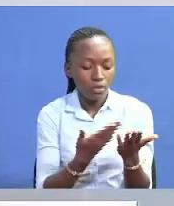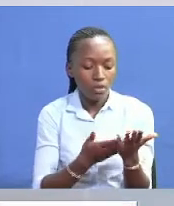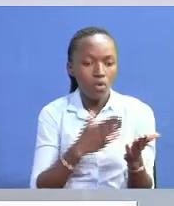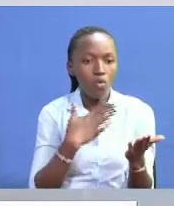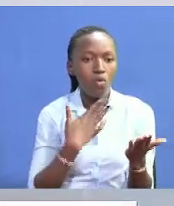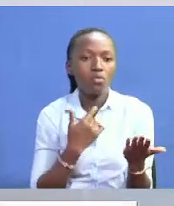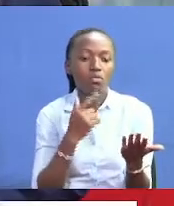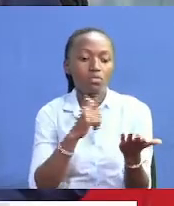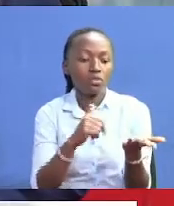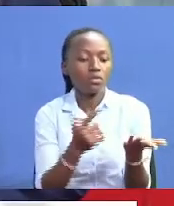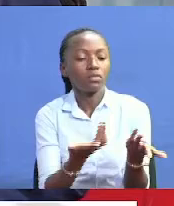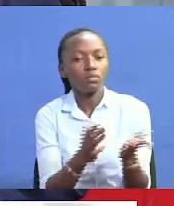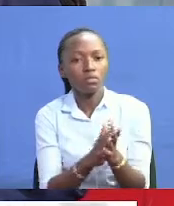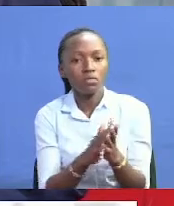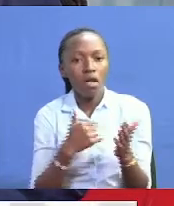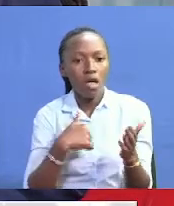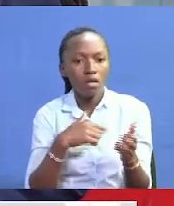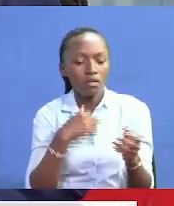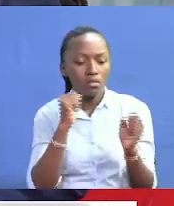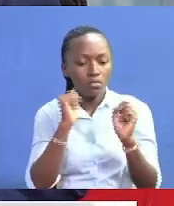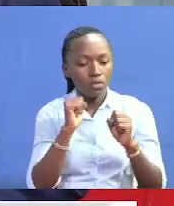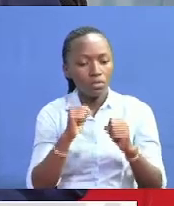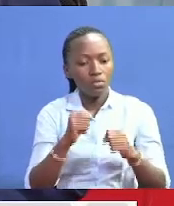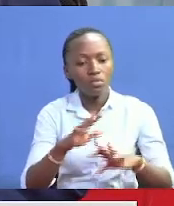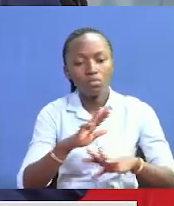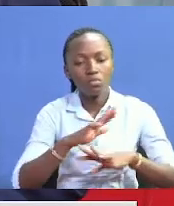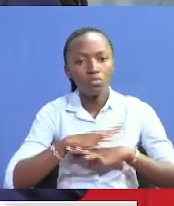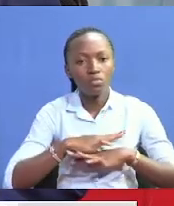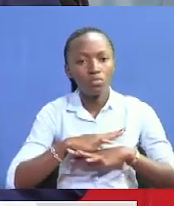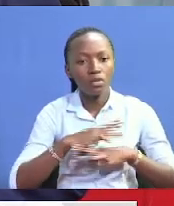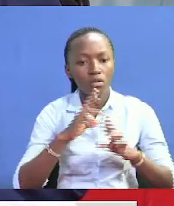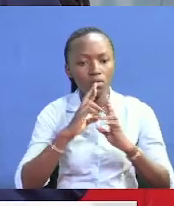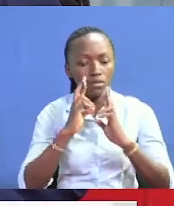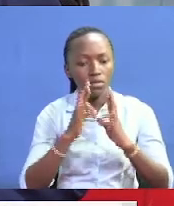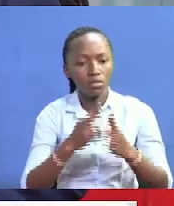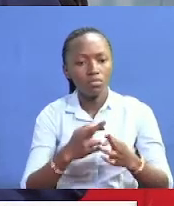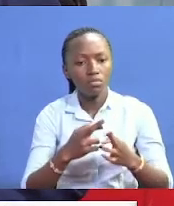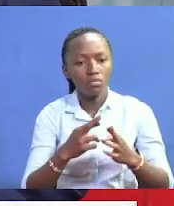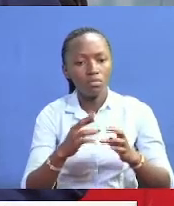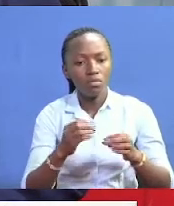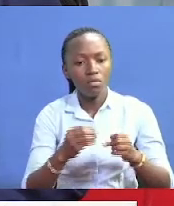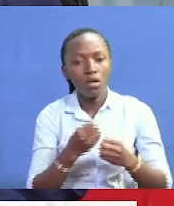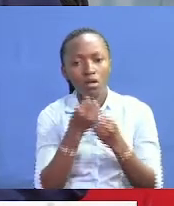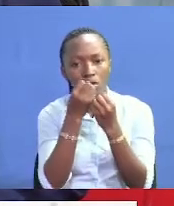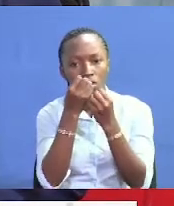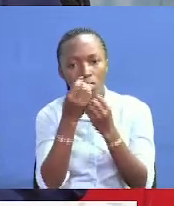that, we'll be satisfied with the results that shall be announced